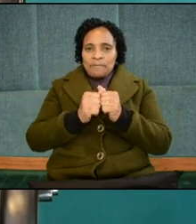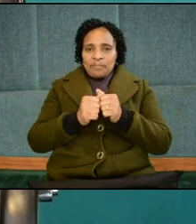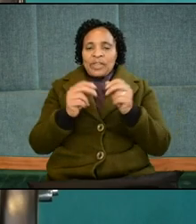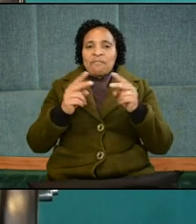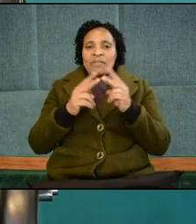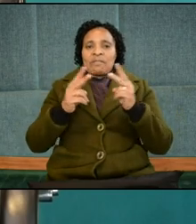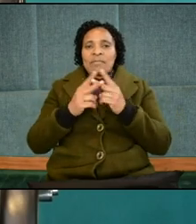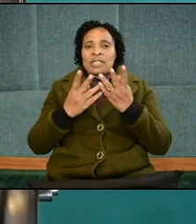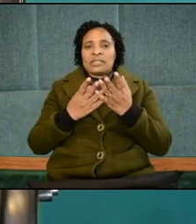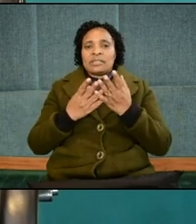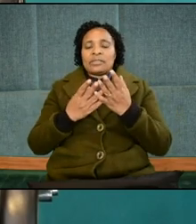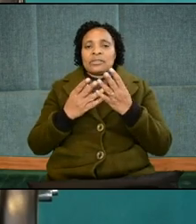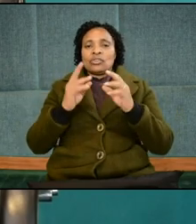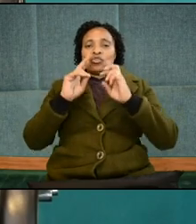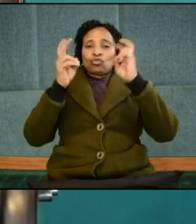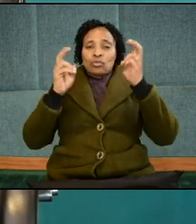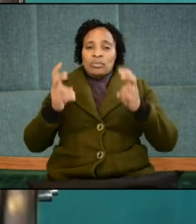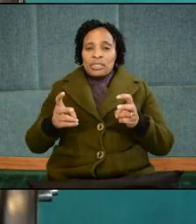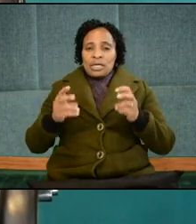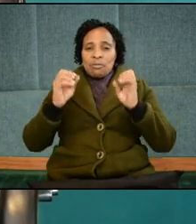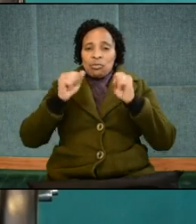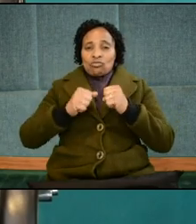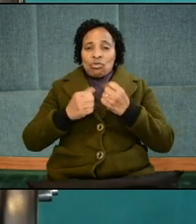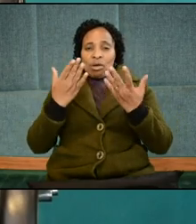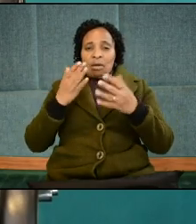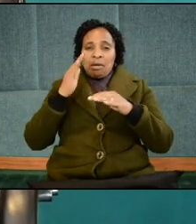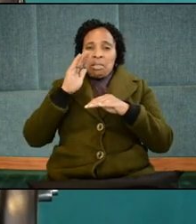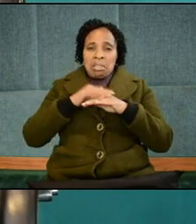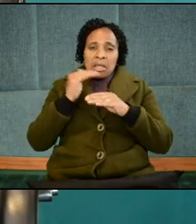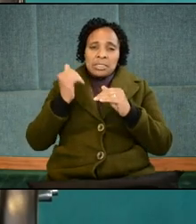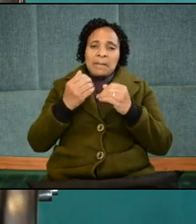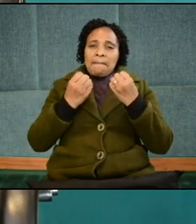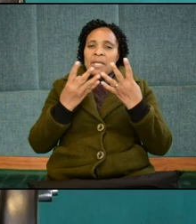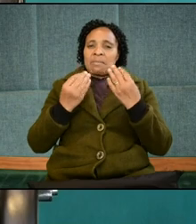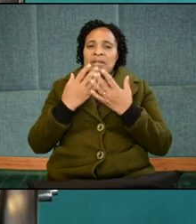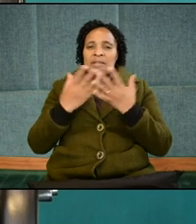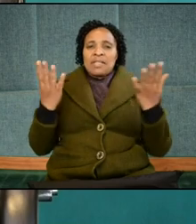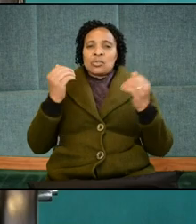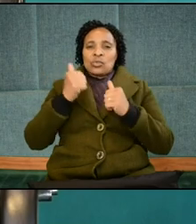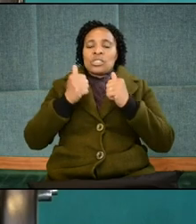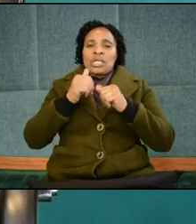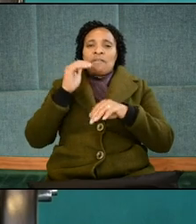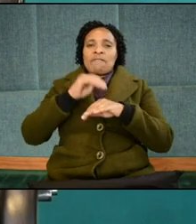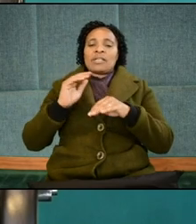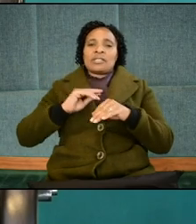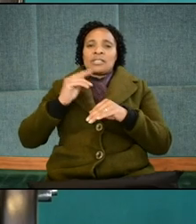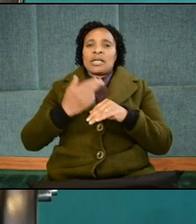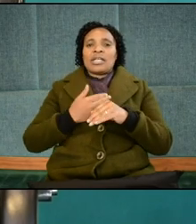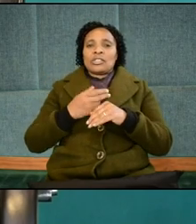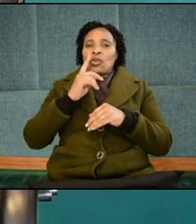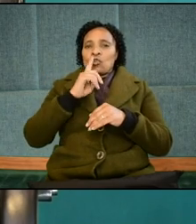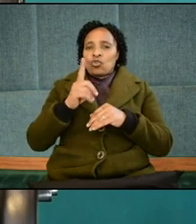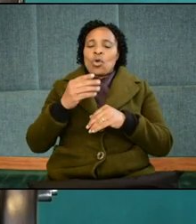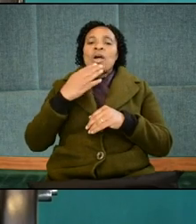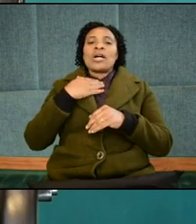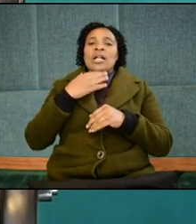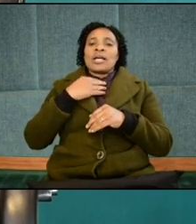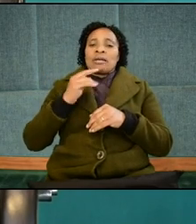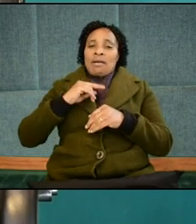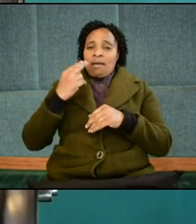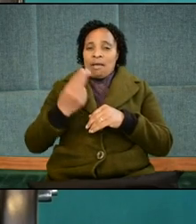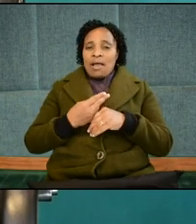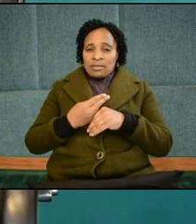a very, very touchy topic. I know we're going to touch on a couple of things that affect us in this day and age. And so I'd like us